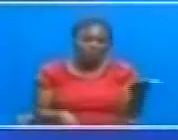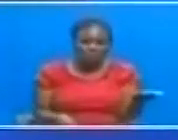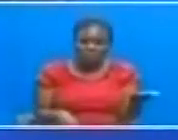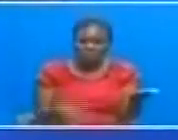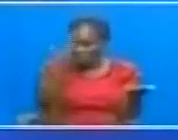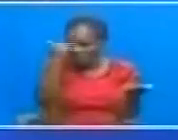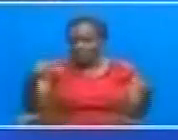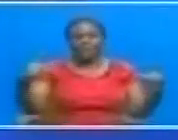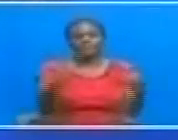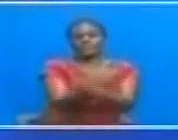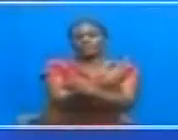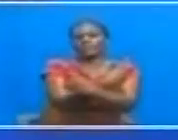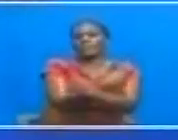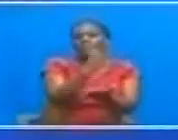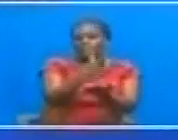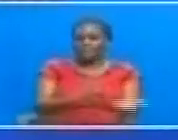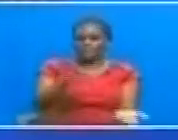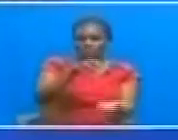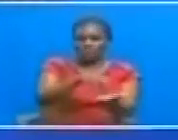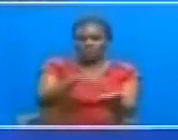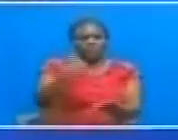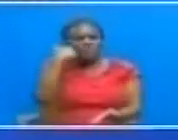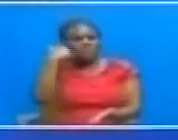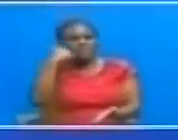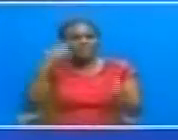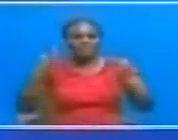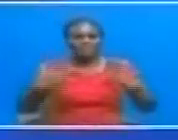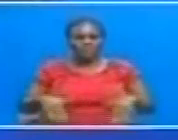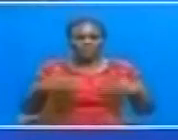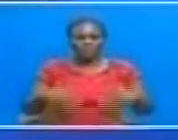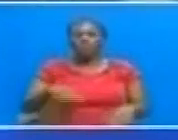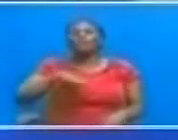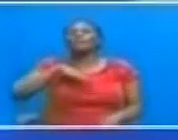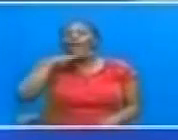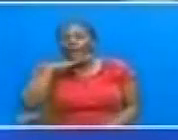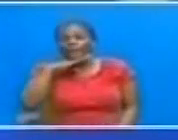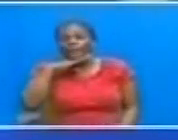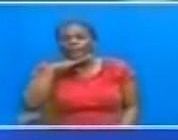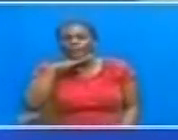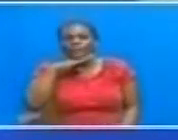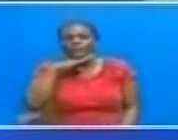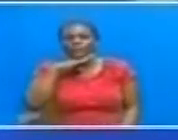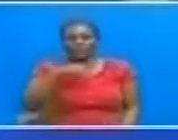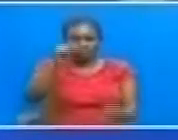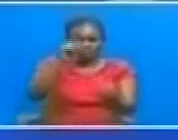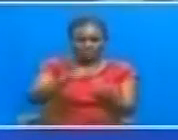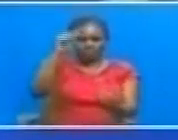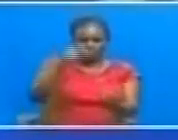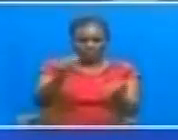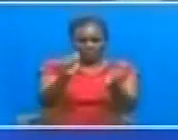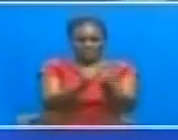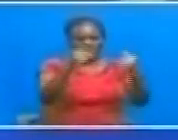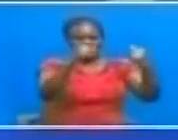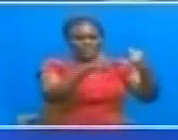results are different. And in some cases, you know, some clients have even been incorrectly diagnosed. Huku maabara takriban